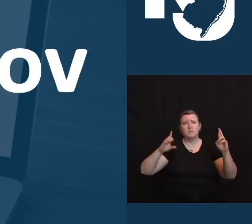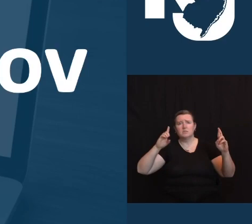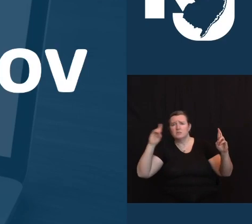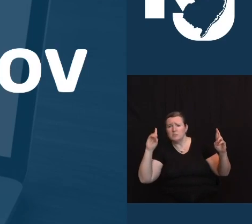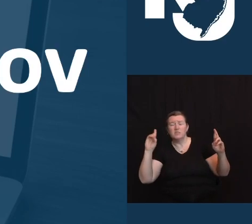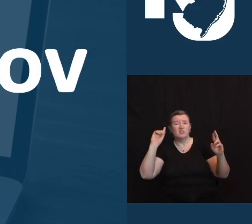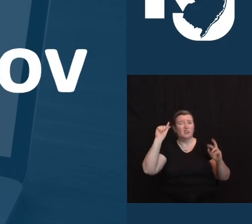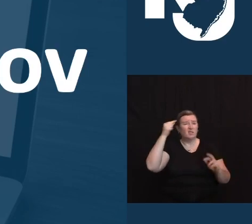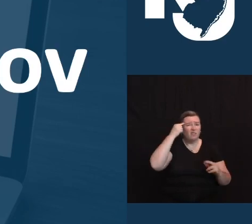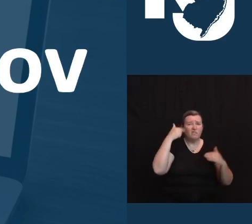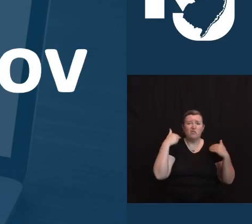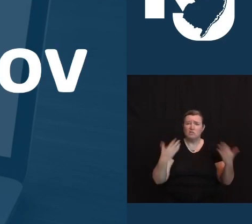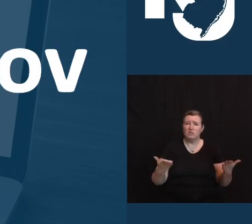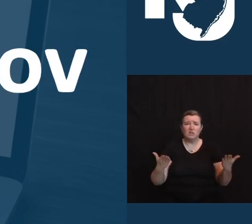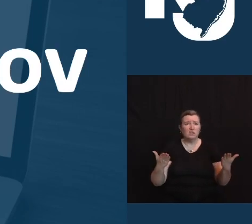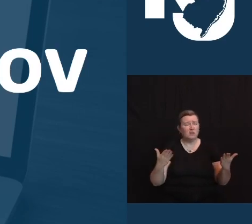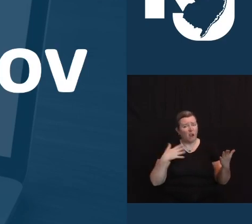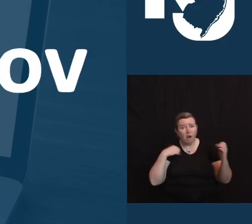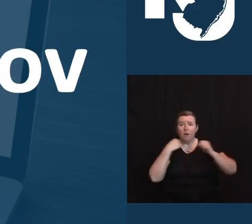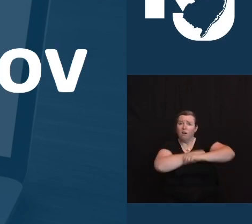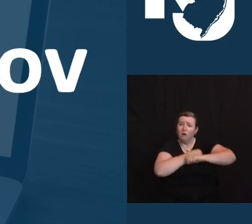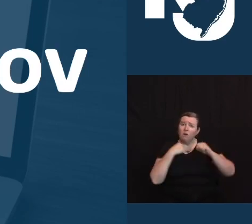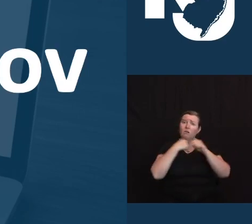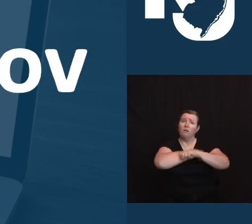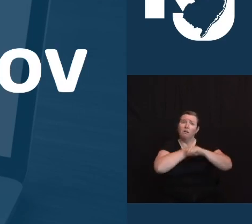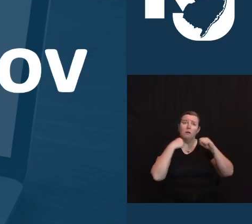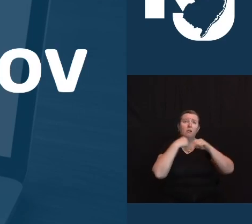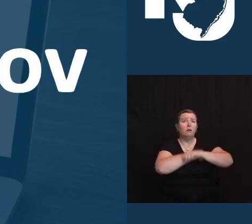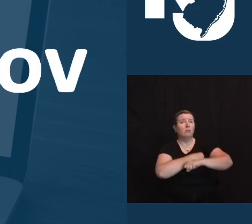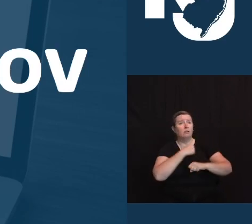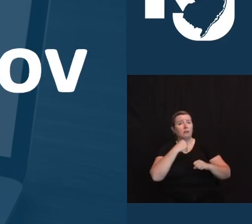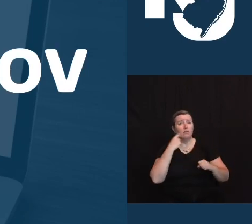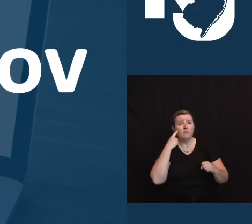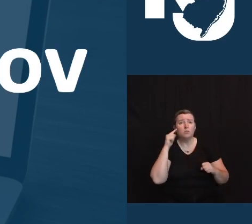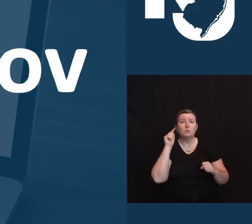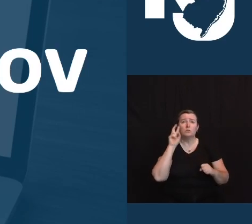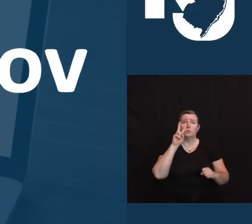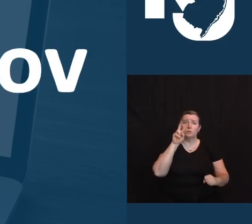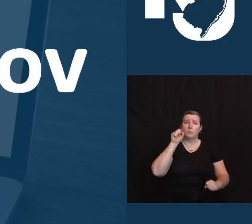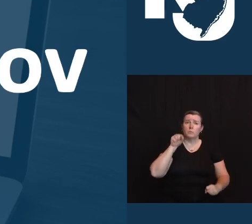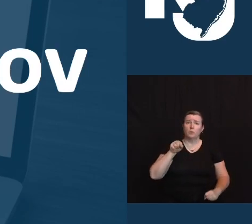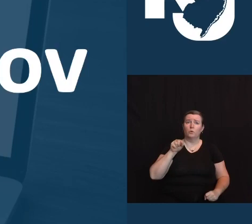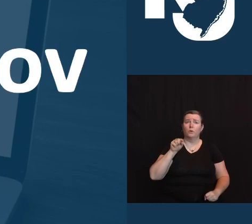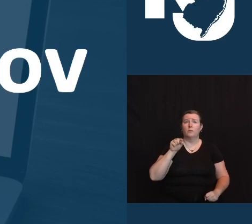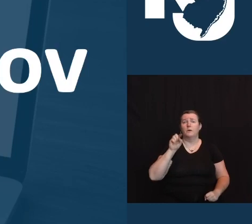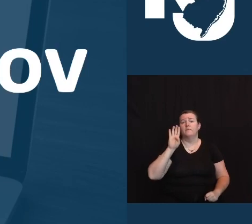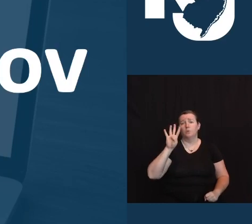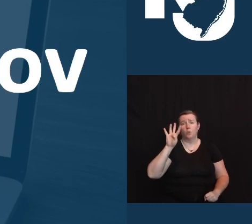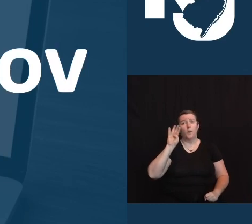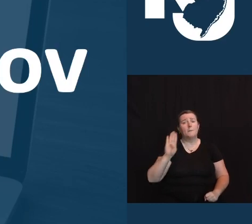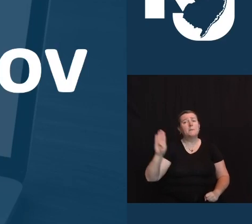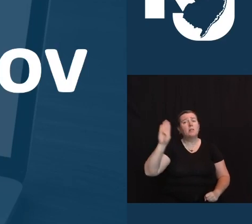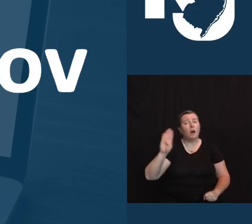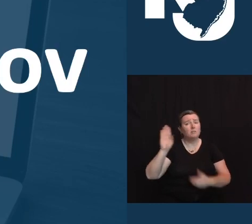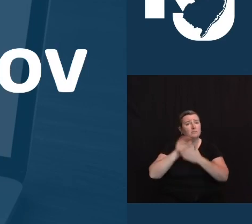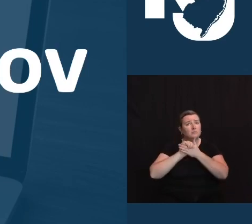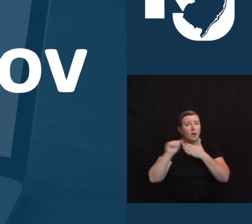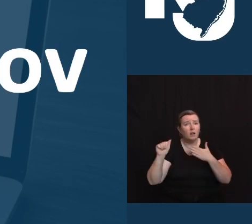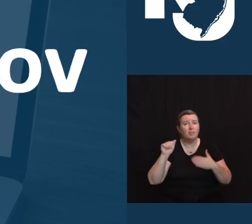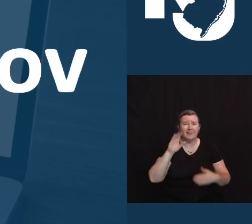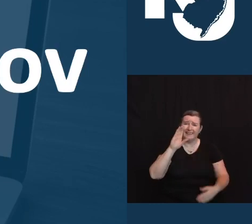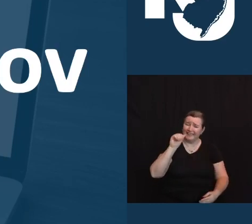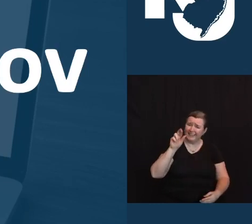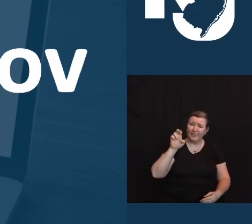hard-fought flexibility for the $2.4 billion that we received from the CARES Act's Coronavirus Relief